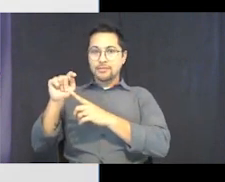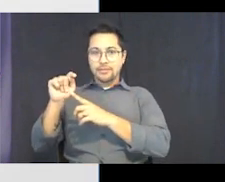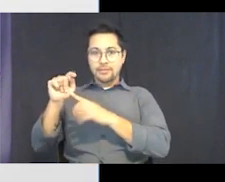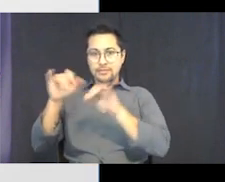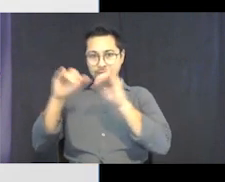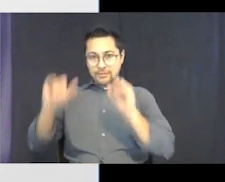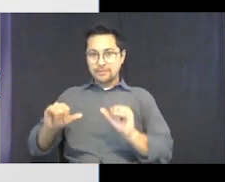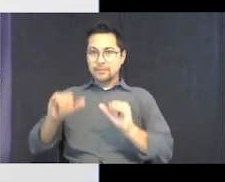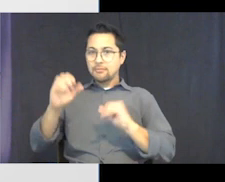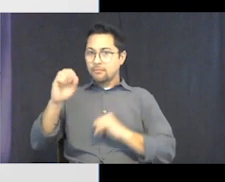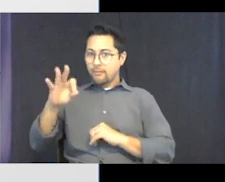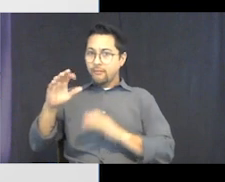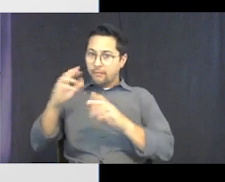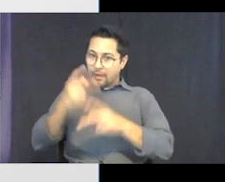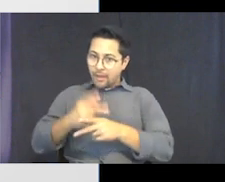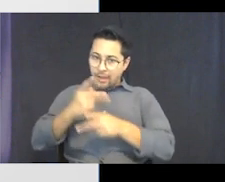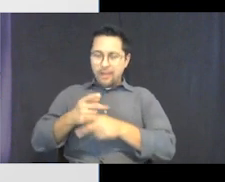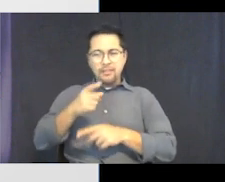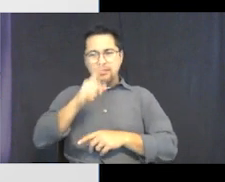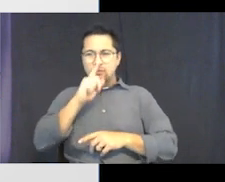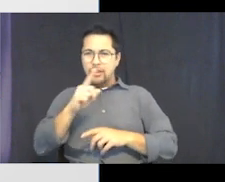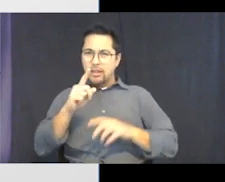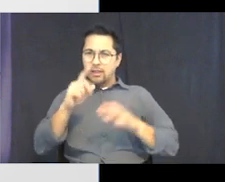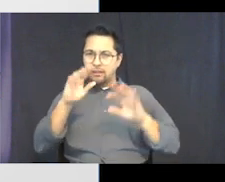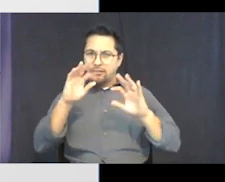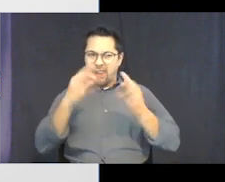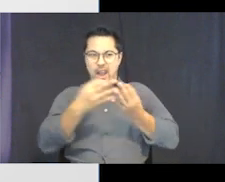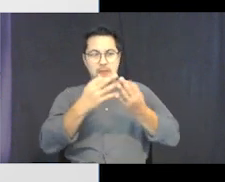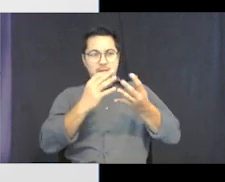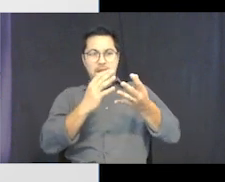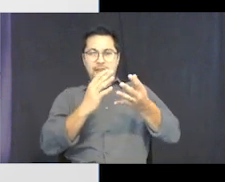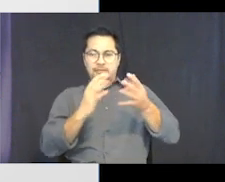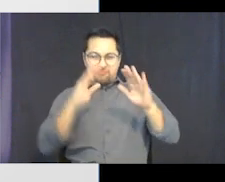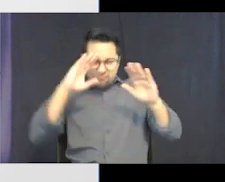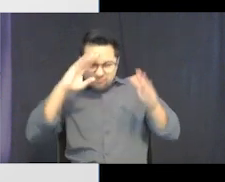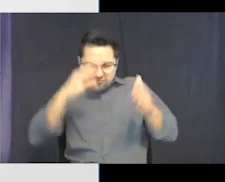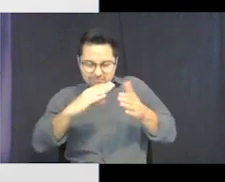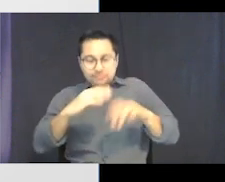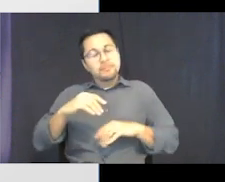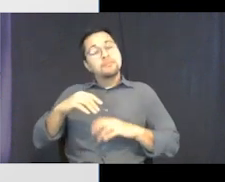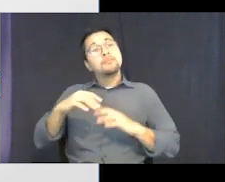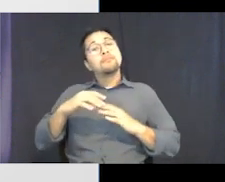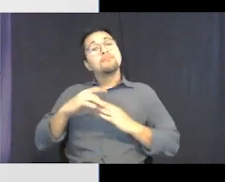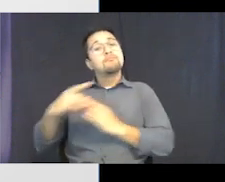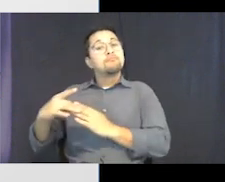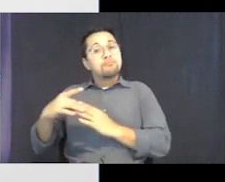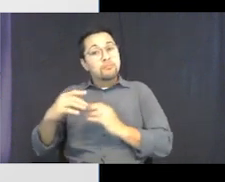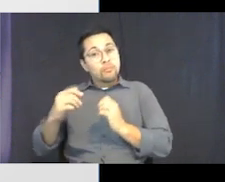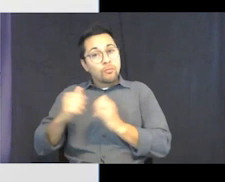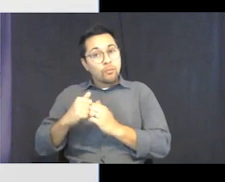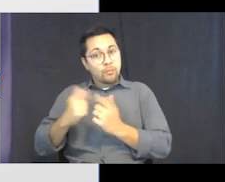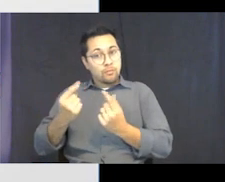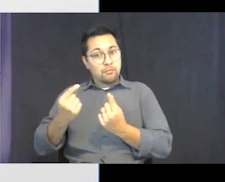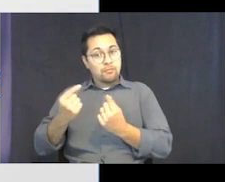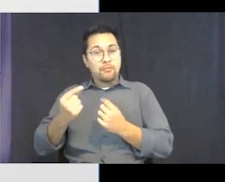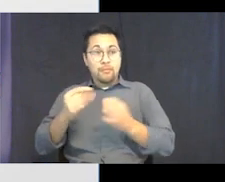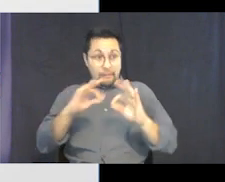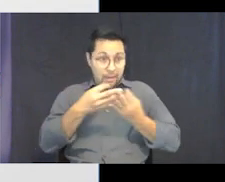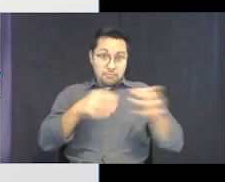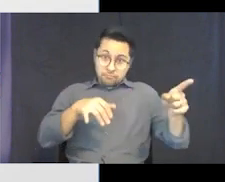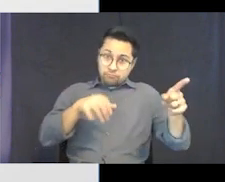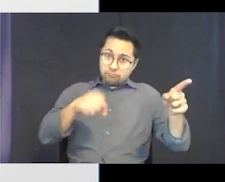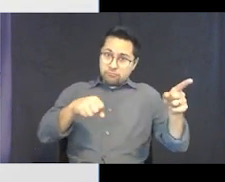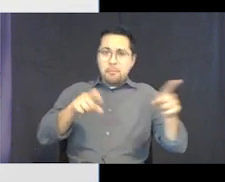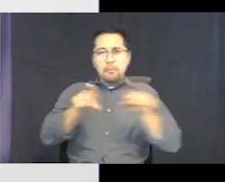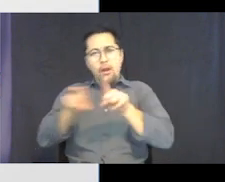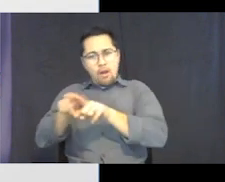was describing, this is a family-centered approach that is guided not only by the family, but by